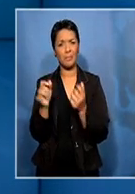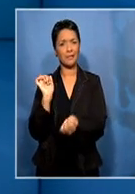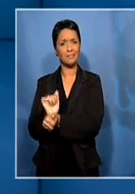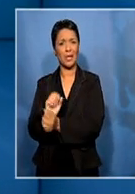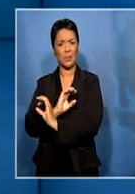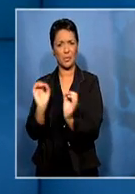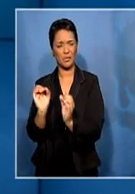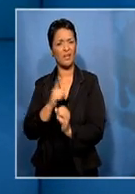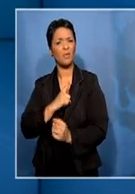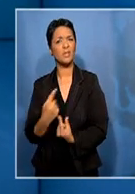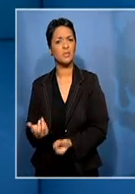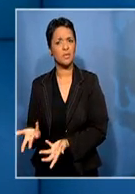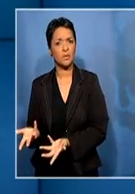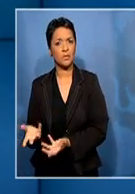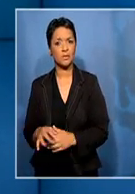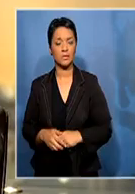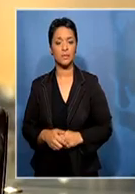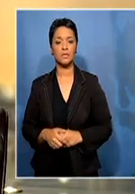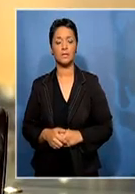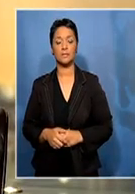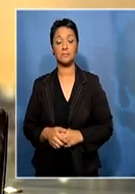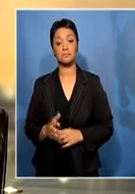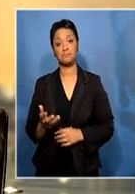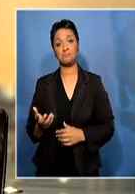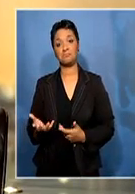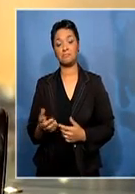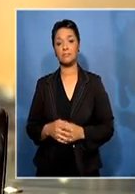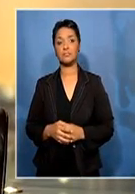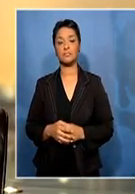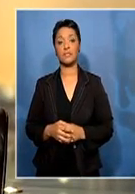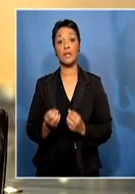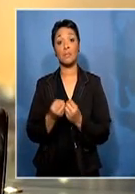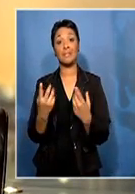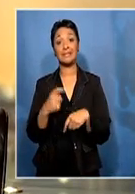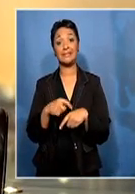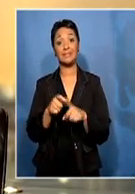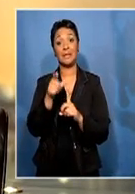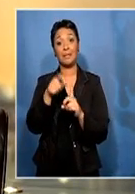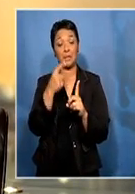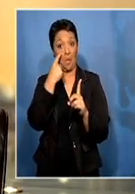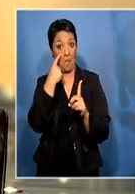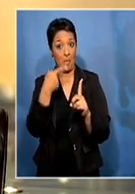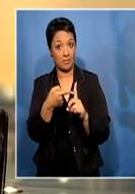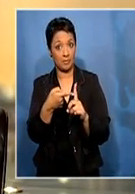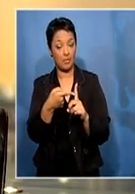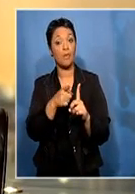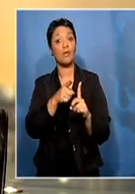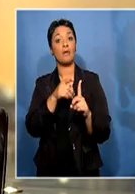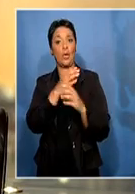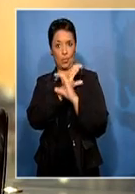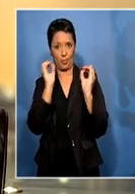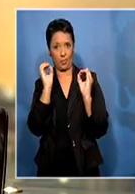that? Firstly, witnesses because conviction depends